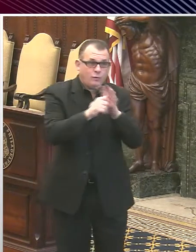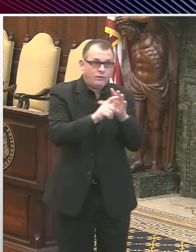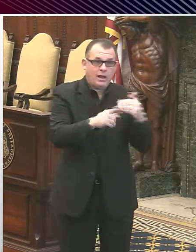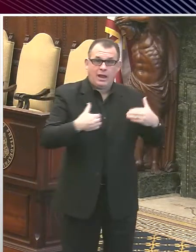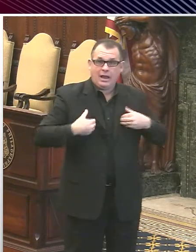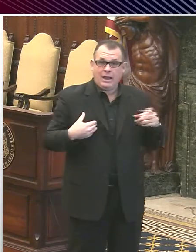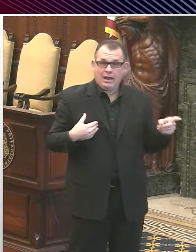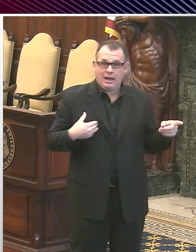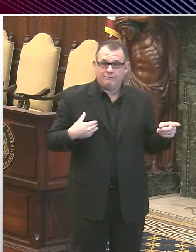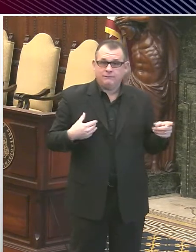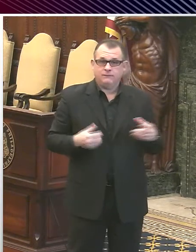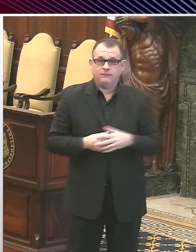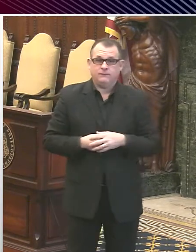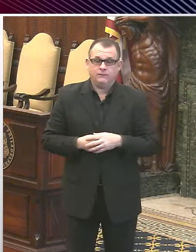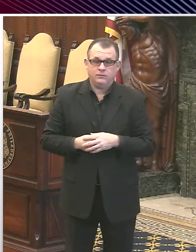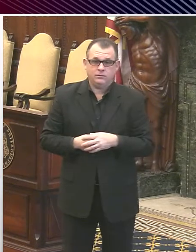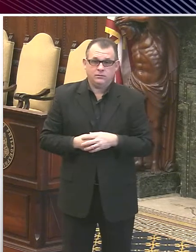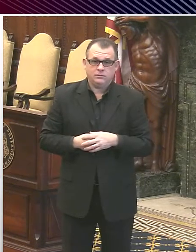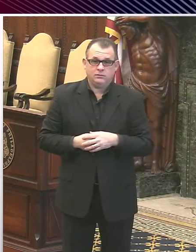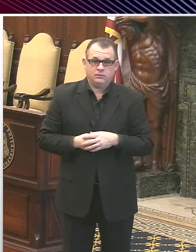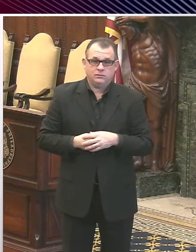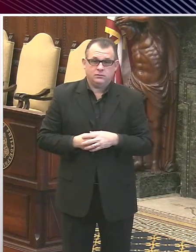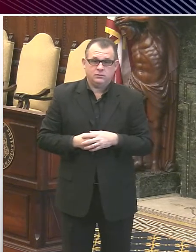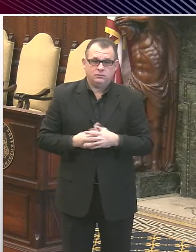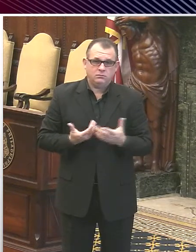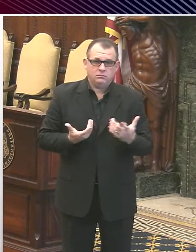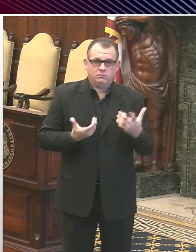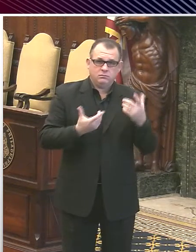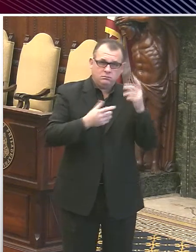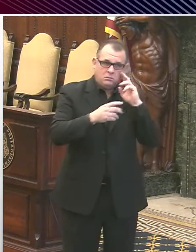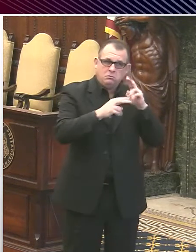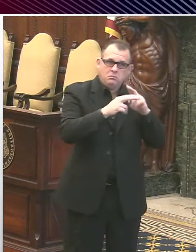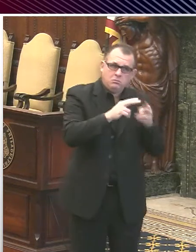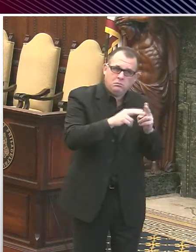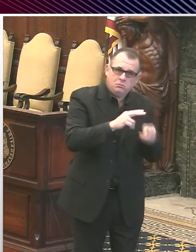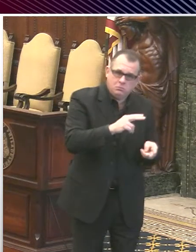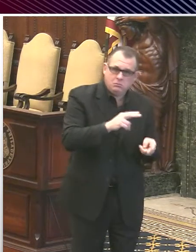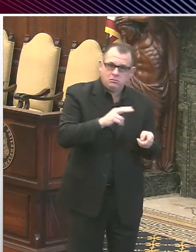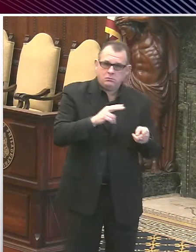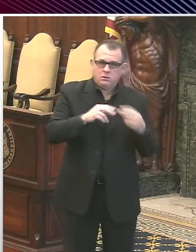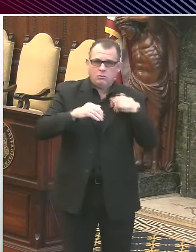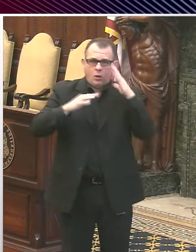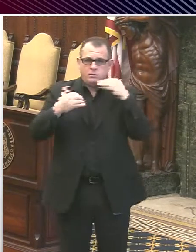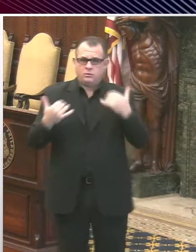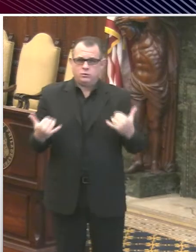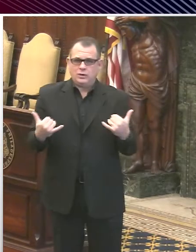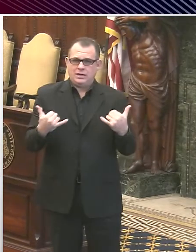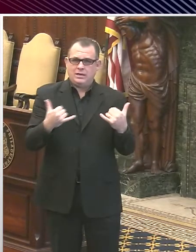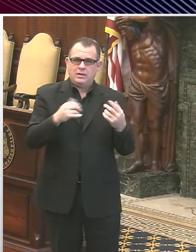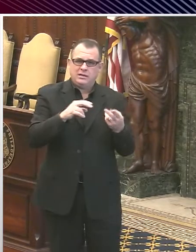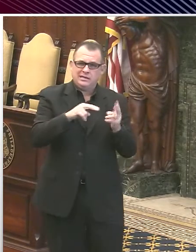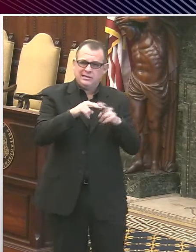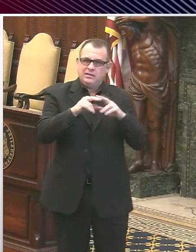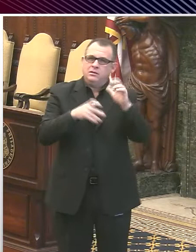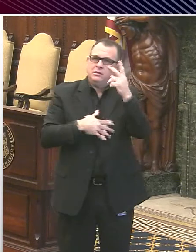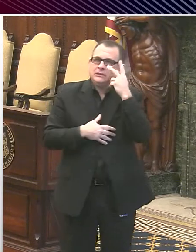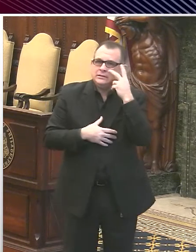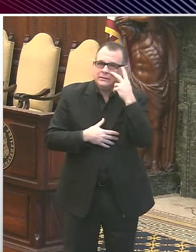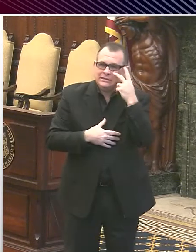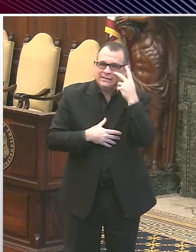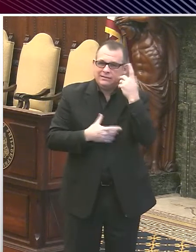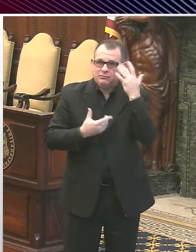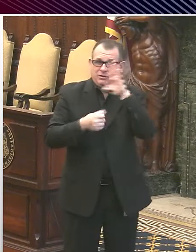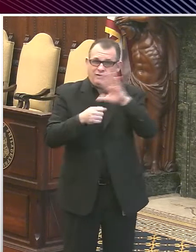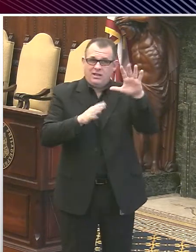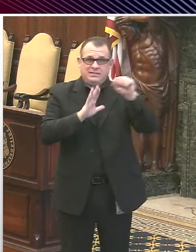in the hospitals has fallen by a third from the peak. Now, I'm hopeful that the current increase that we're seeing in